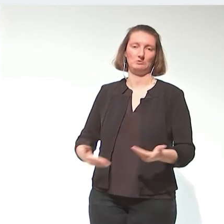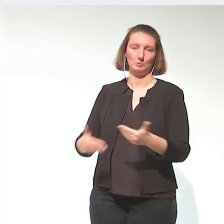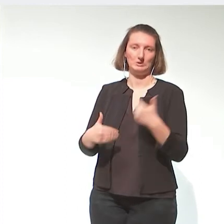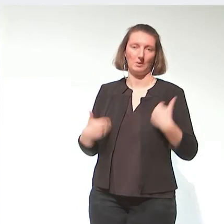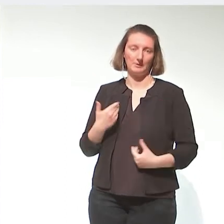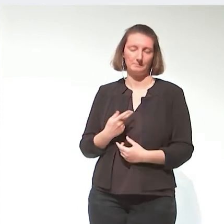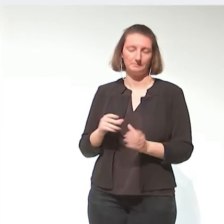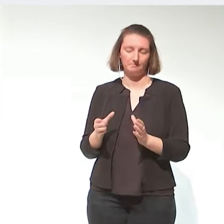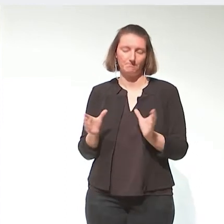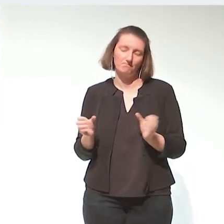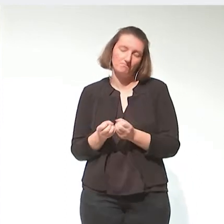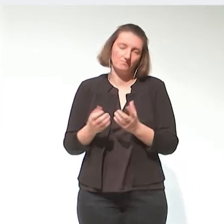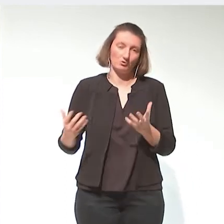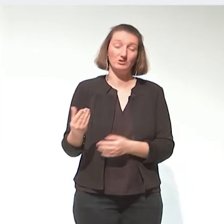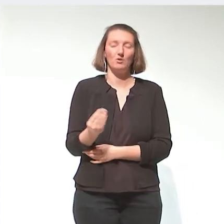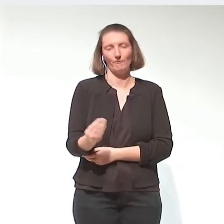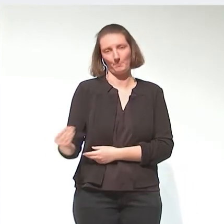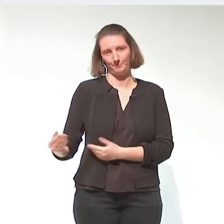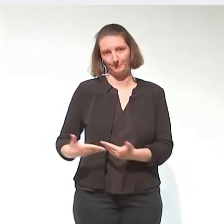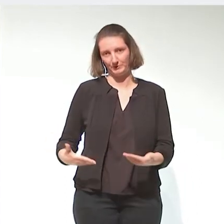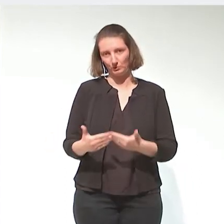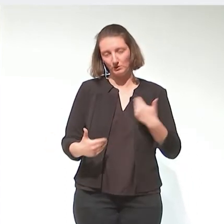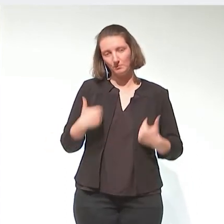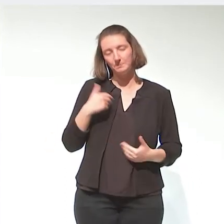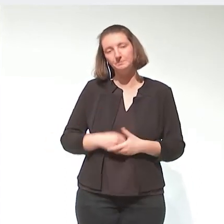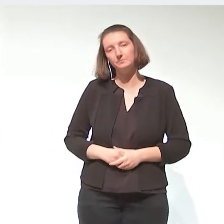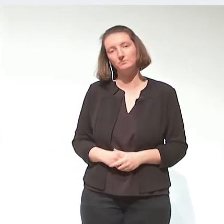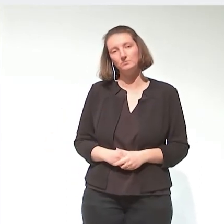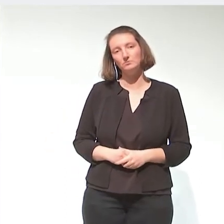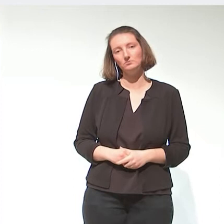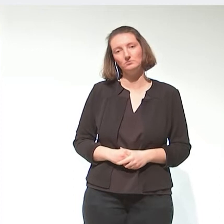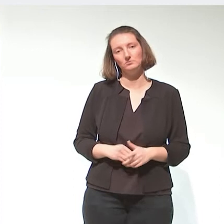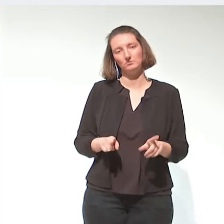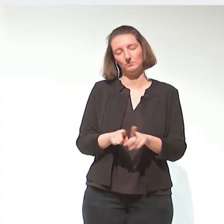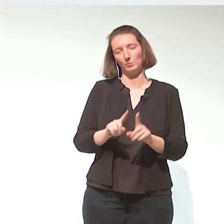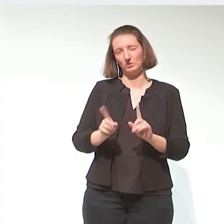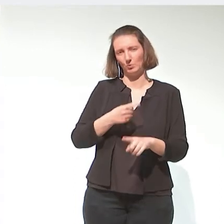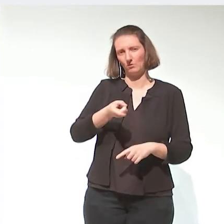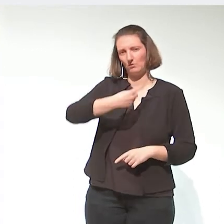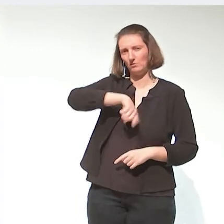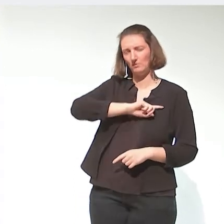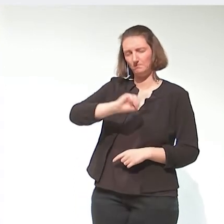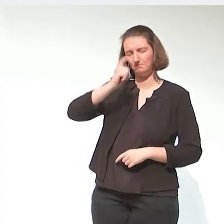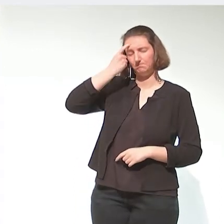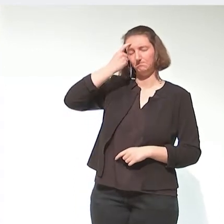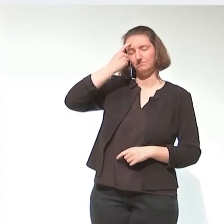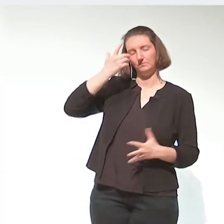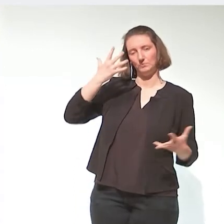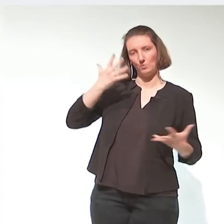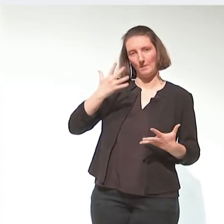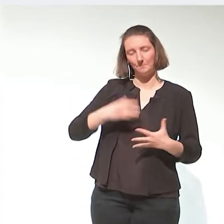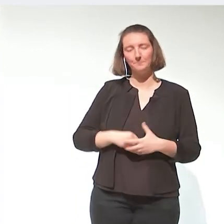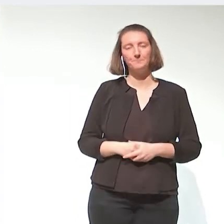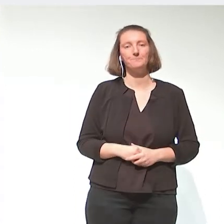We also have to keep in mind that almost 500,000 of these people